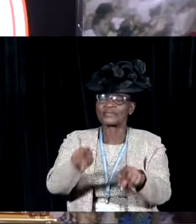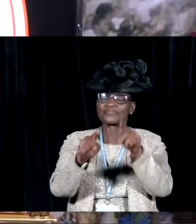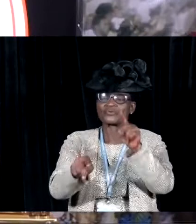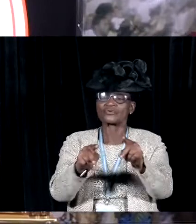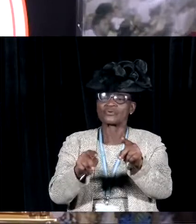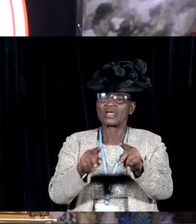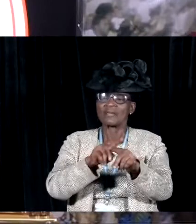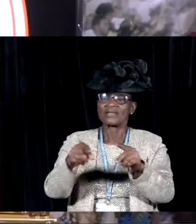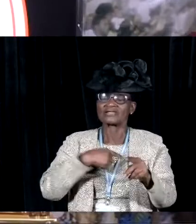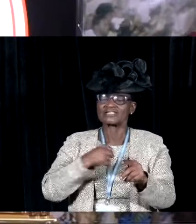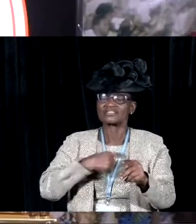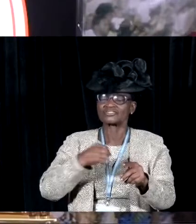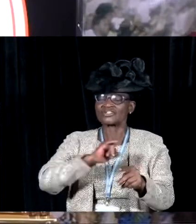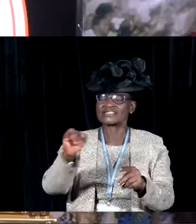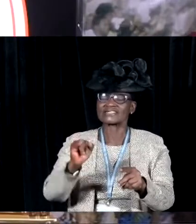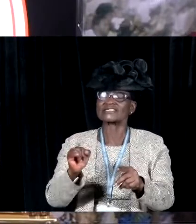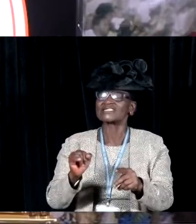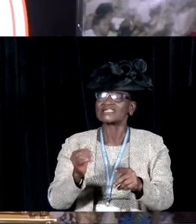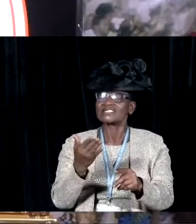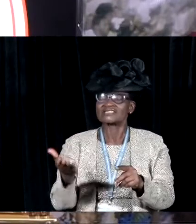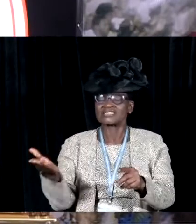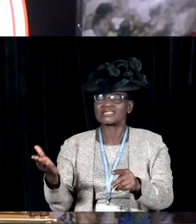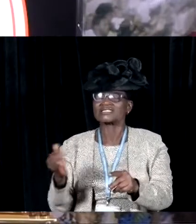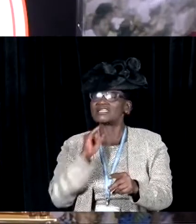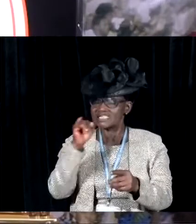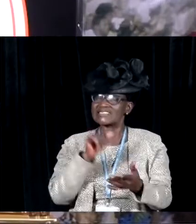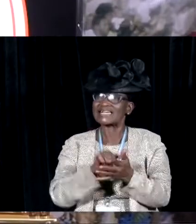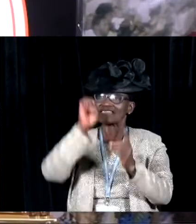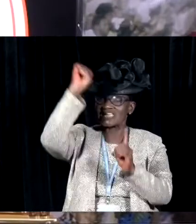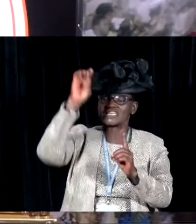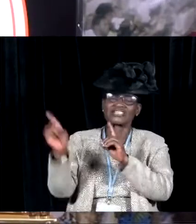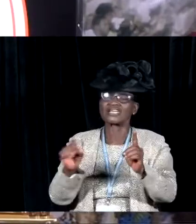But the interesting thing is that he didn't say you'll be one of them.